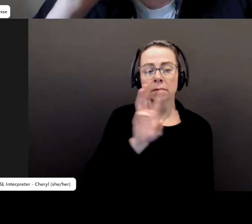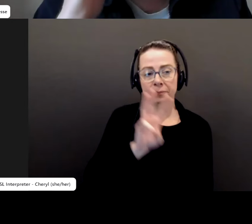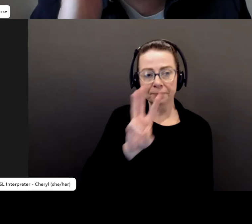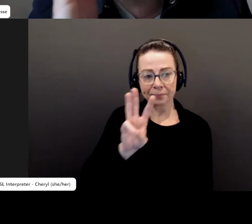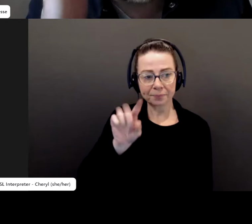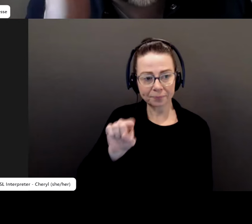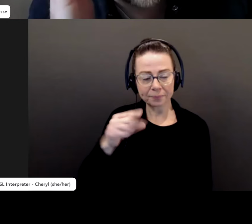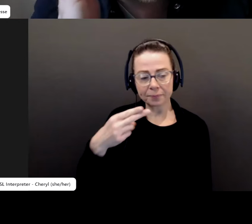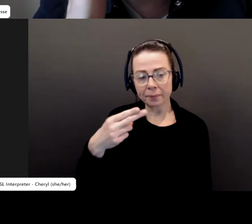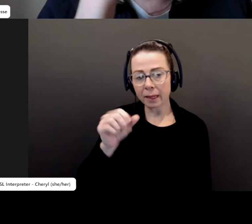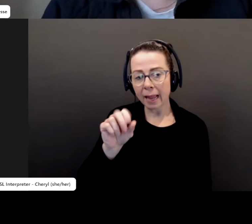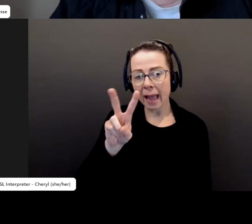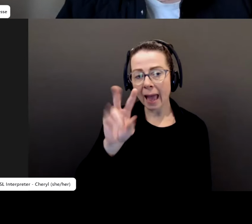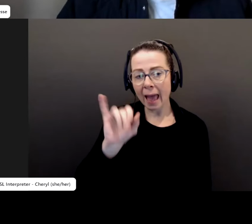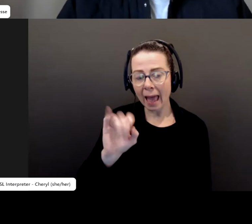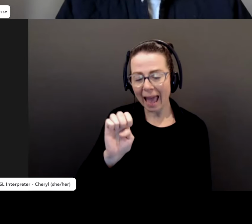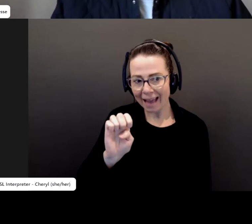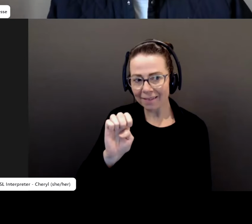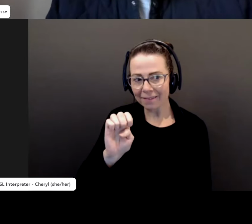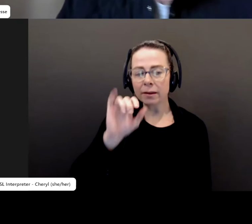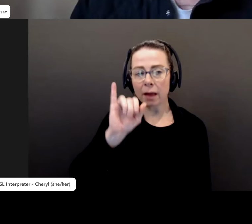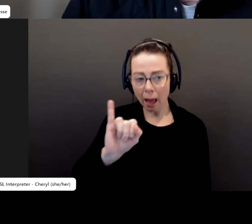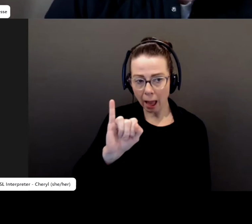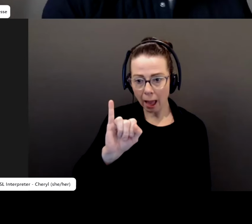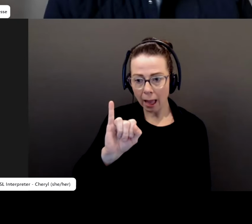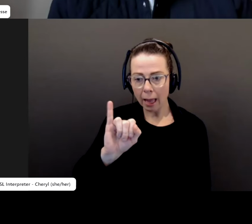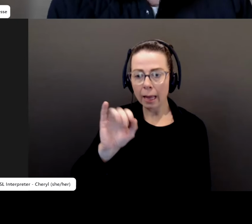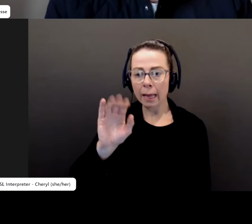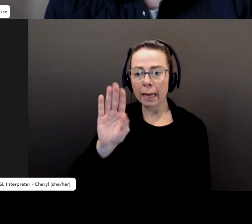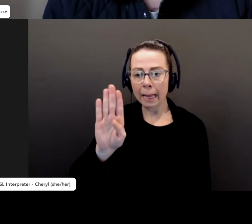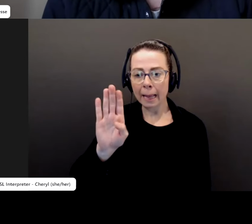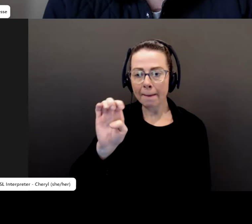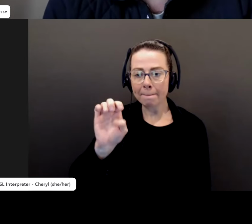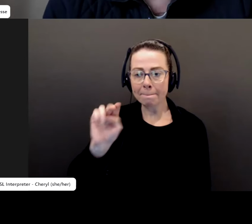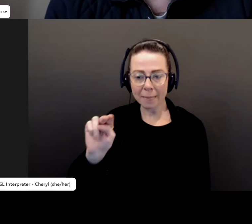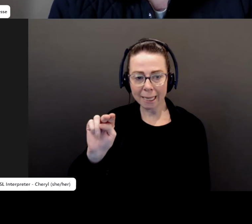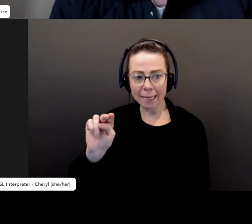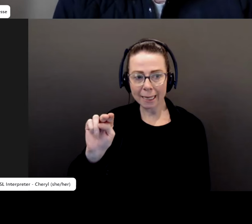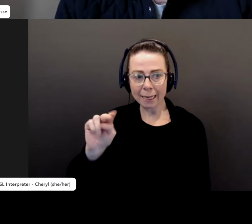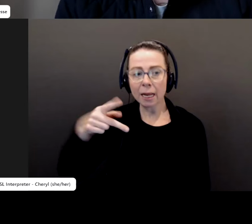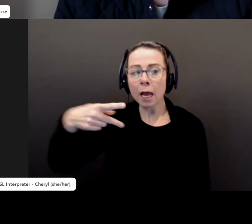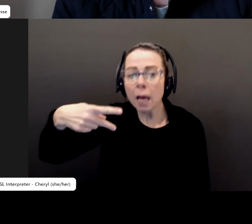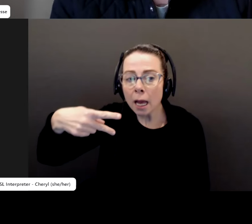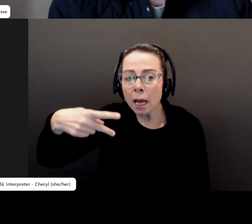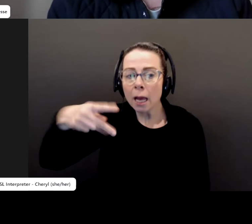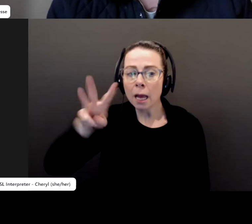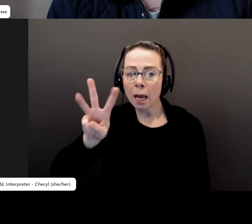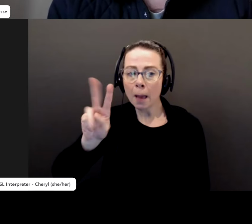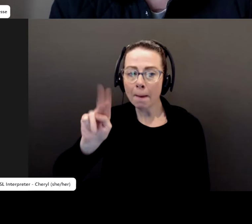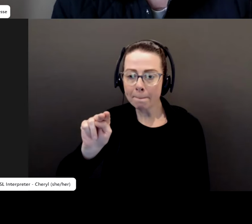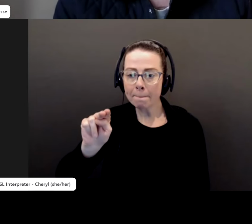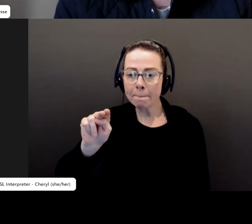And it looks like a typo. You think, oh, he must have meant to put an O there. No, this is right. Have I Been Pwned is the largest